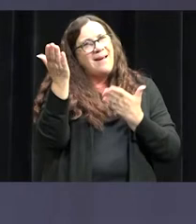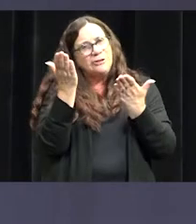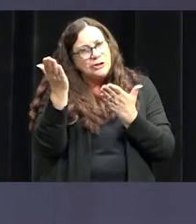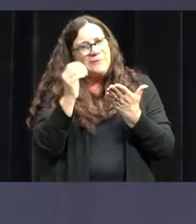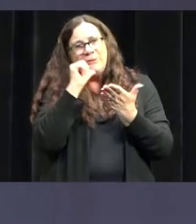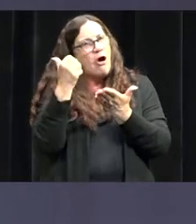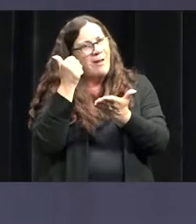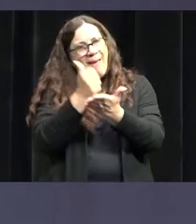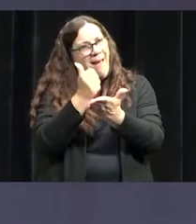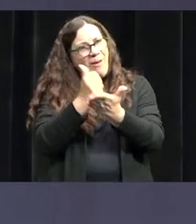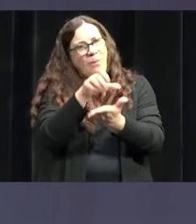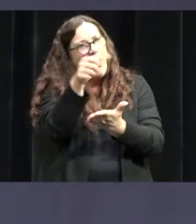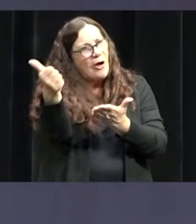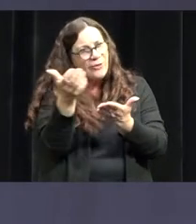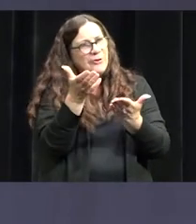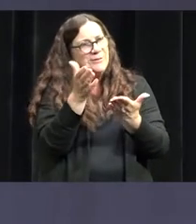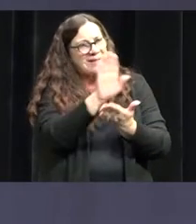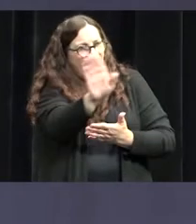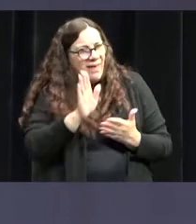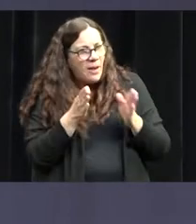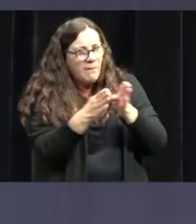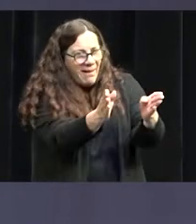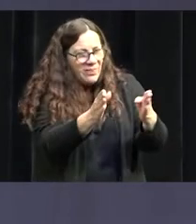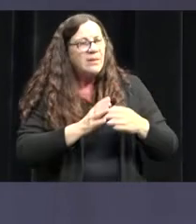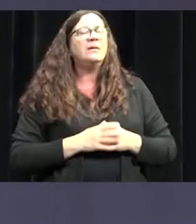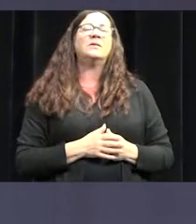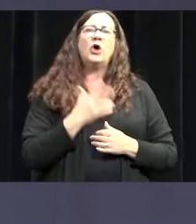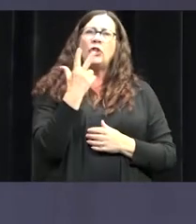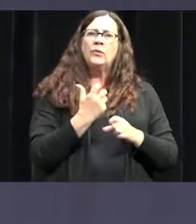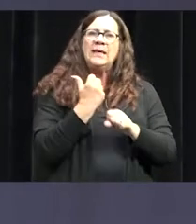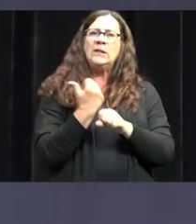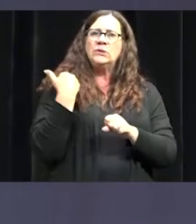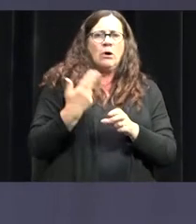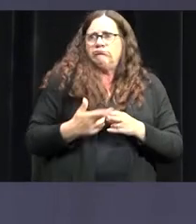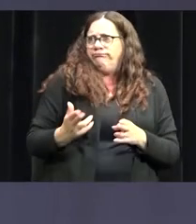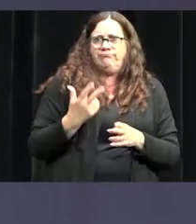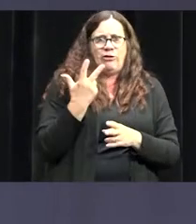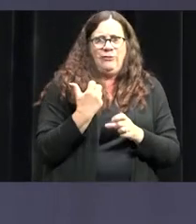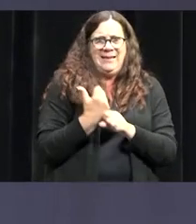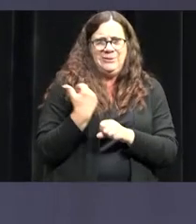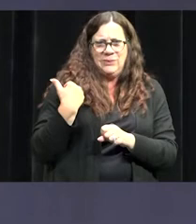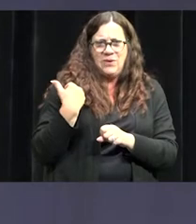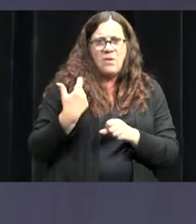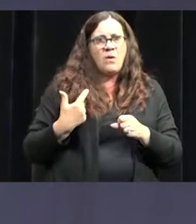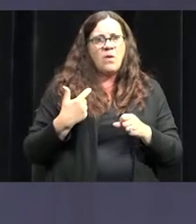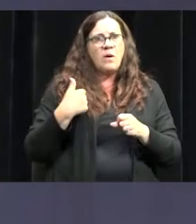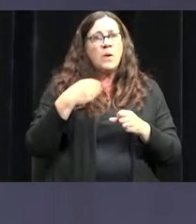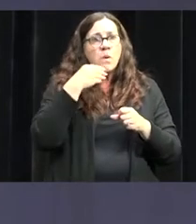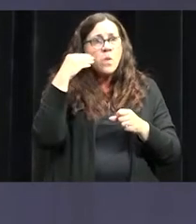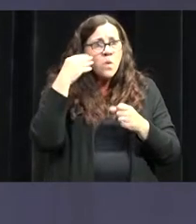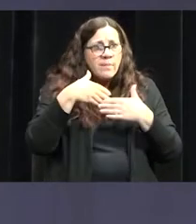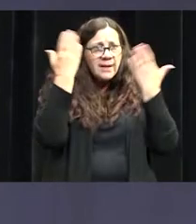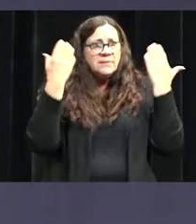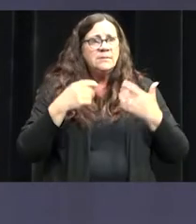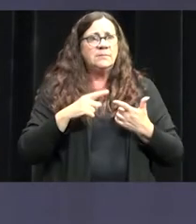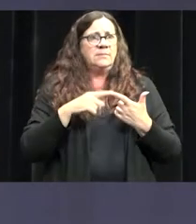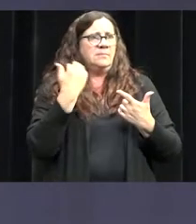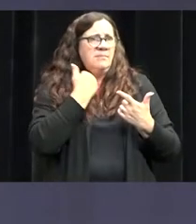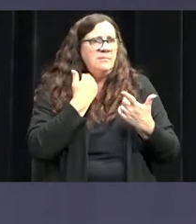ago right around this time i found myself homeless jobless penniless and hopeless